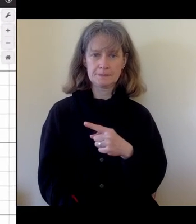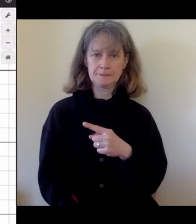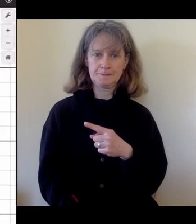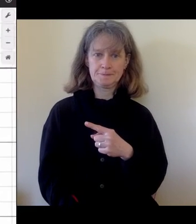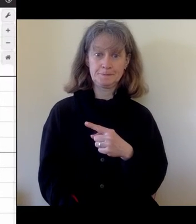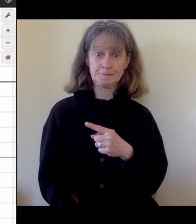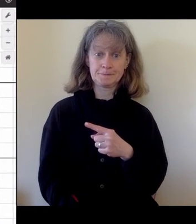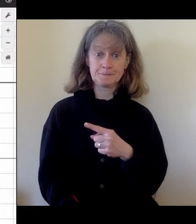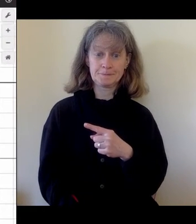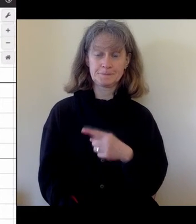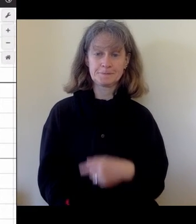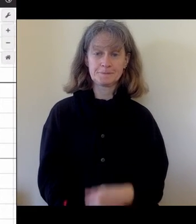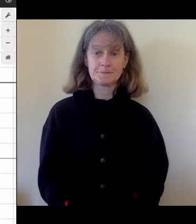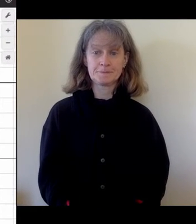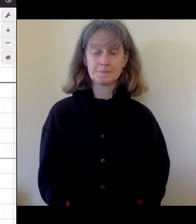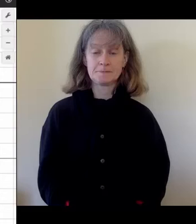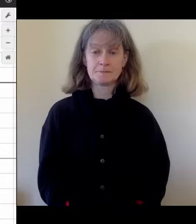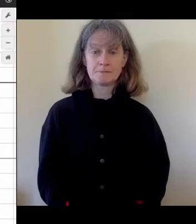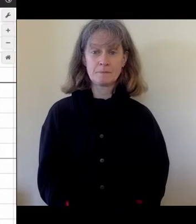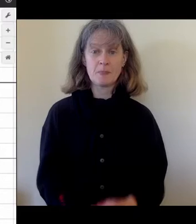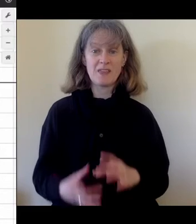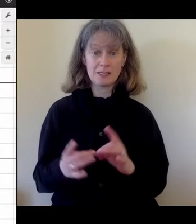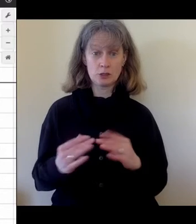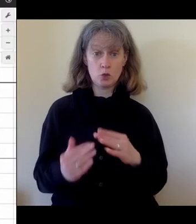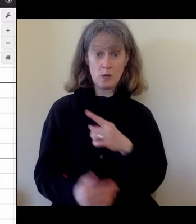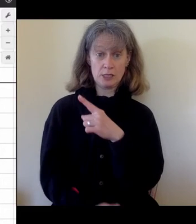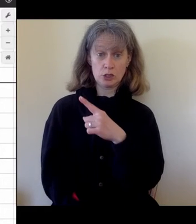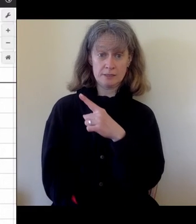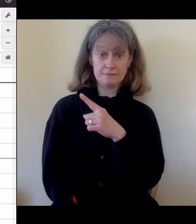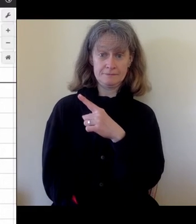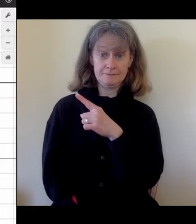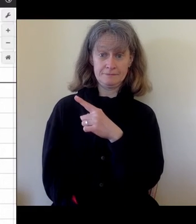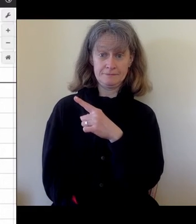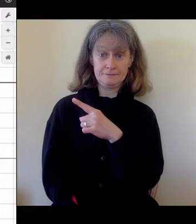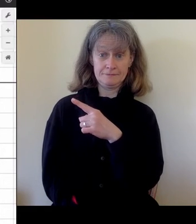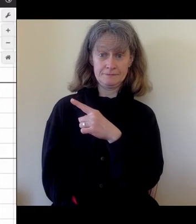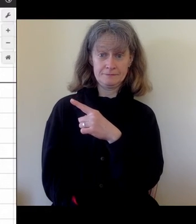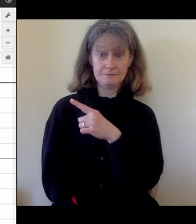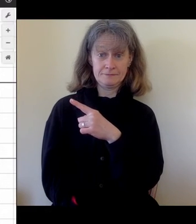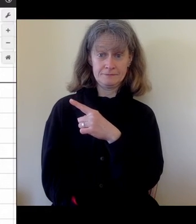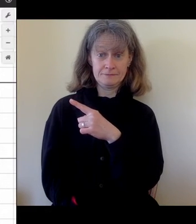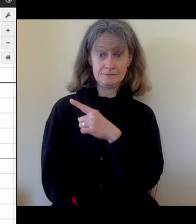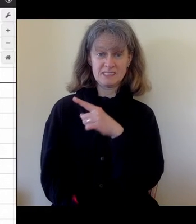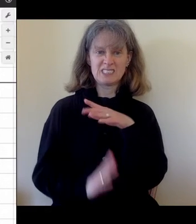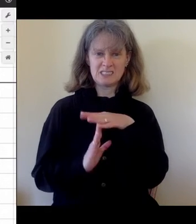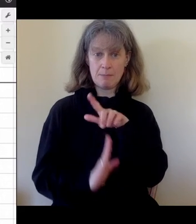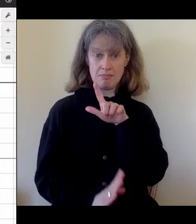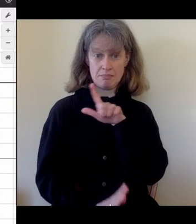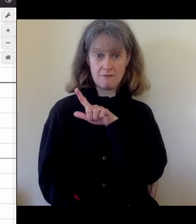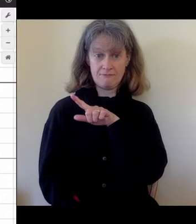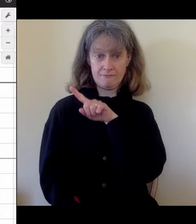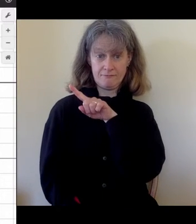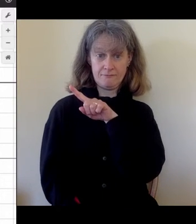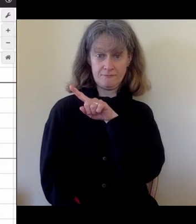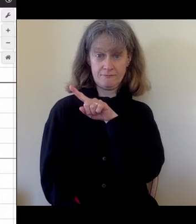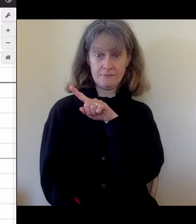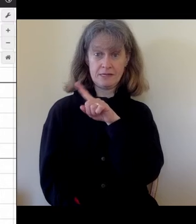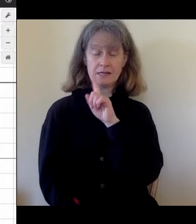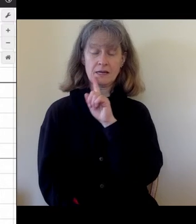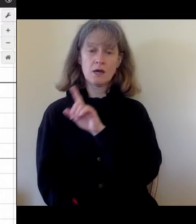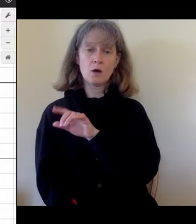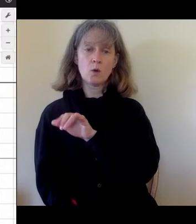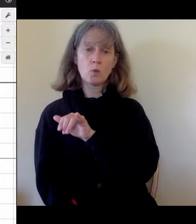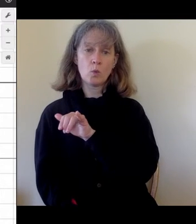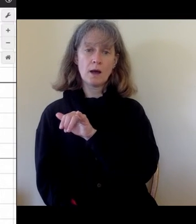So here we have an equation. If you look in the top left, it says y